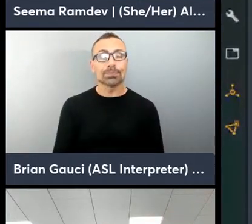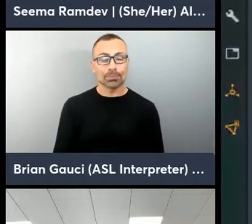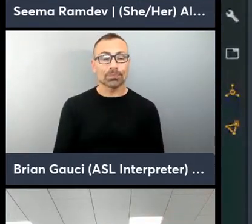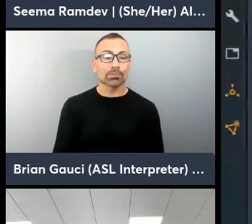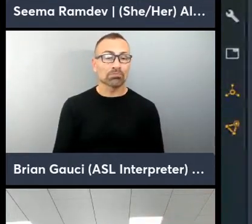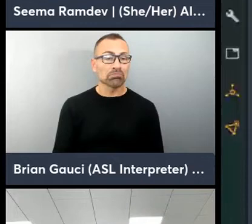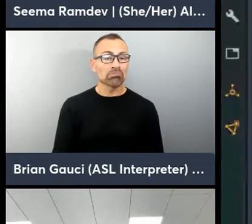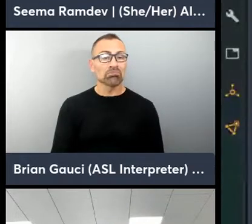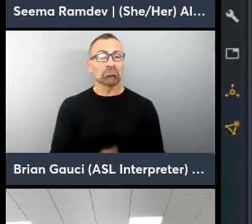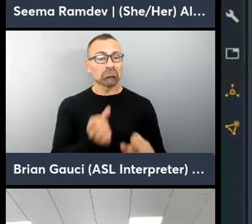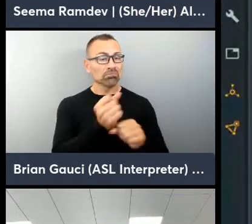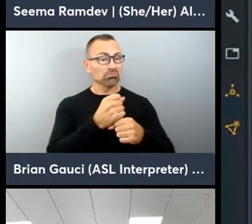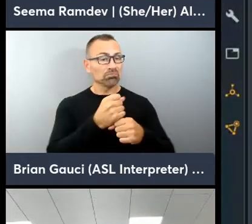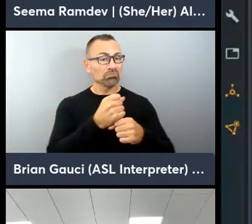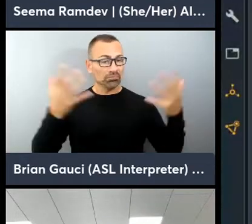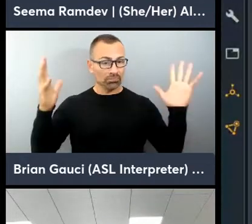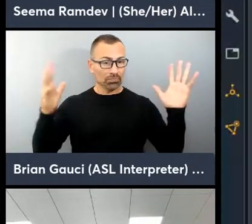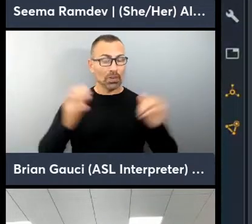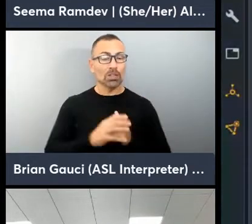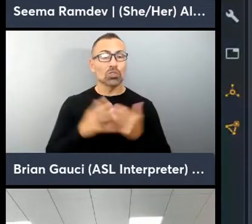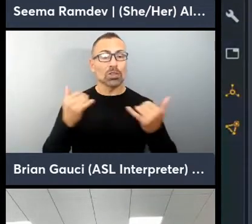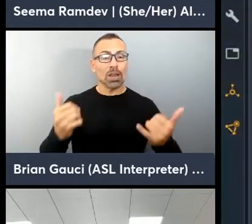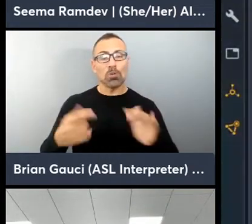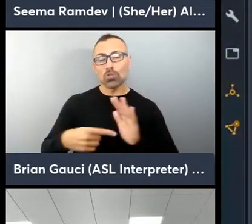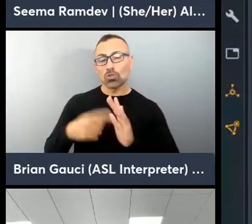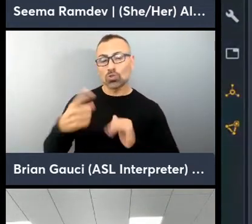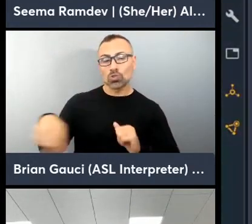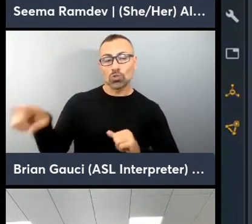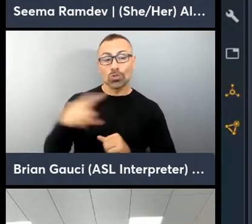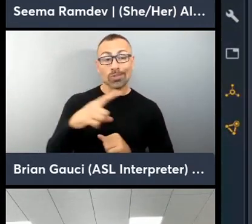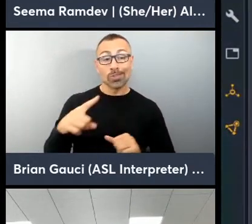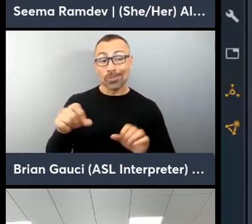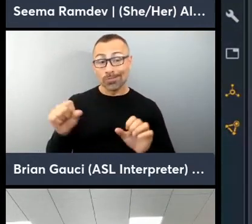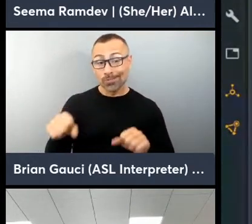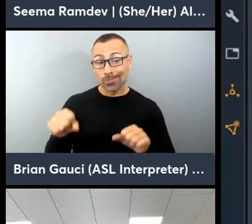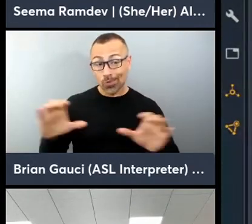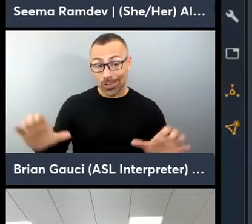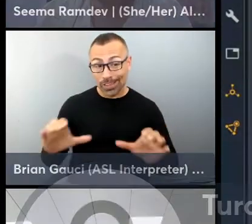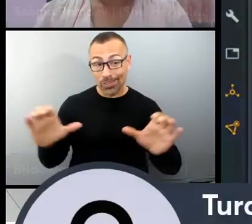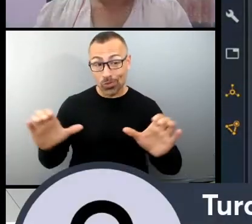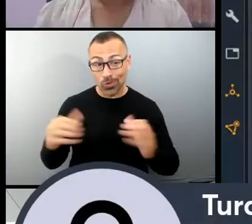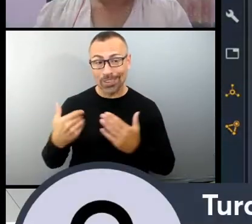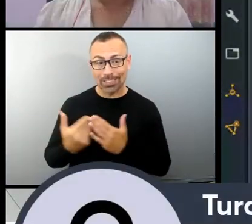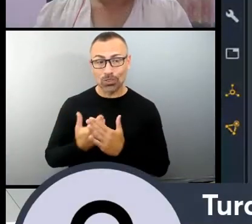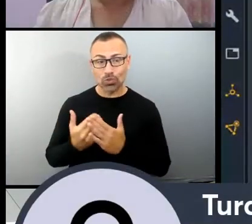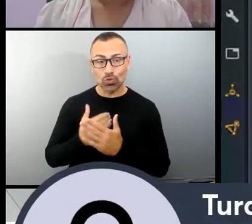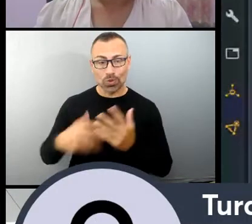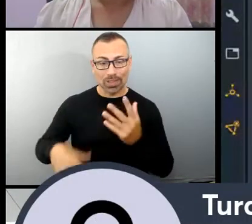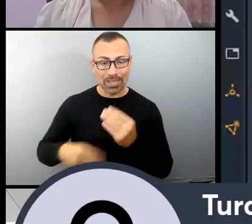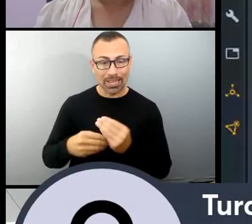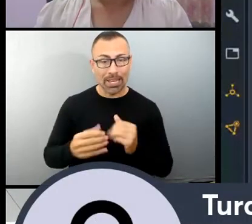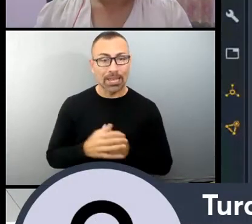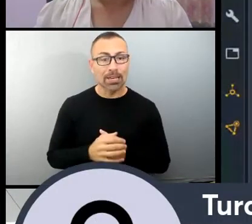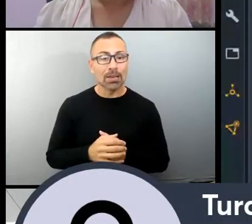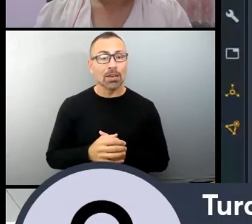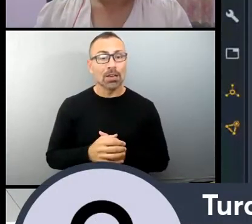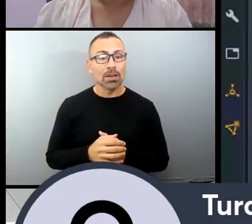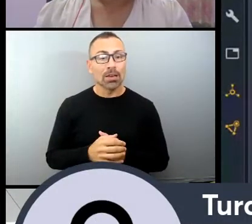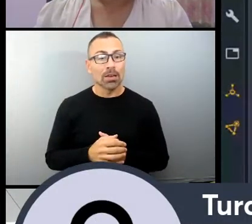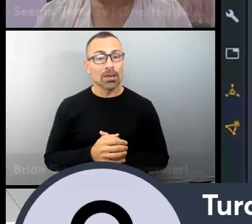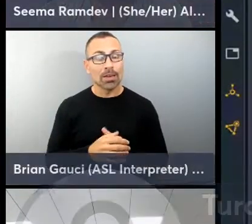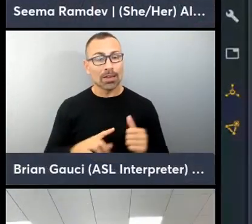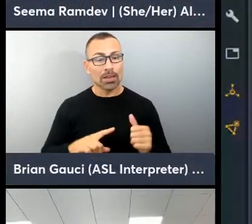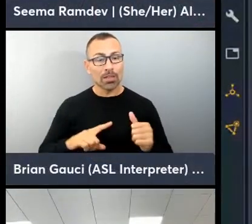to get to the new capabilities briefly that we've added. And the first one is